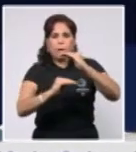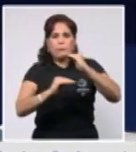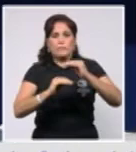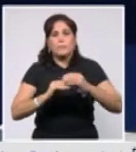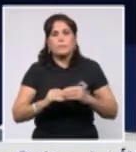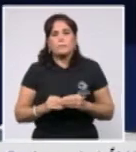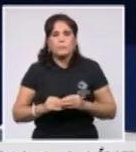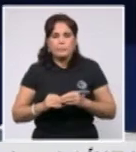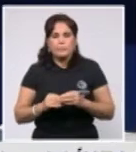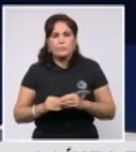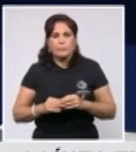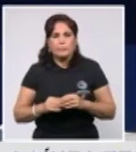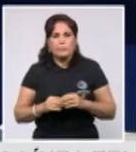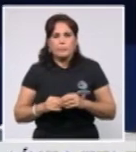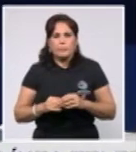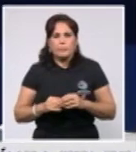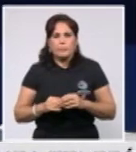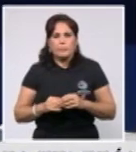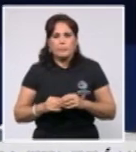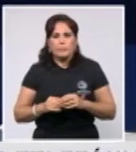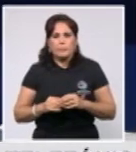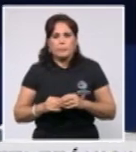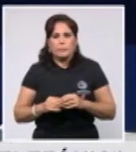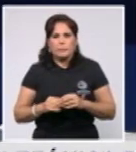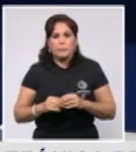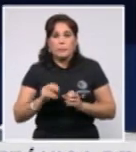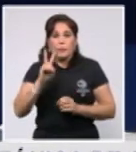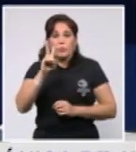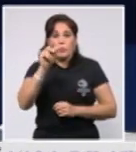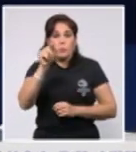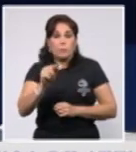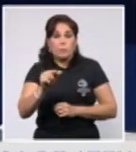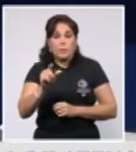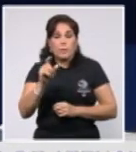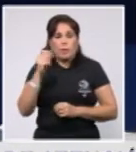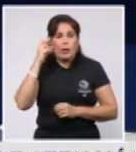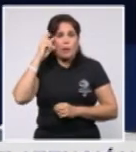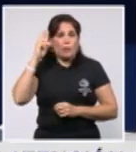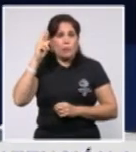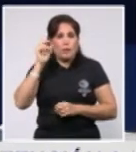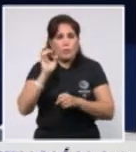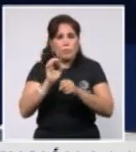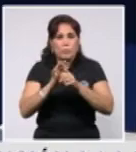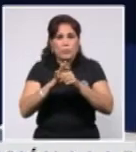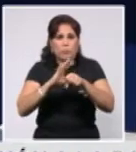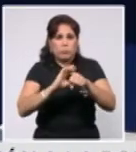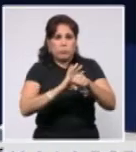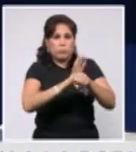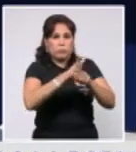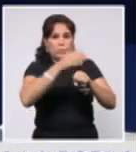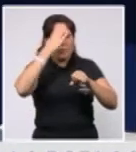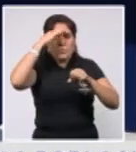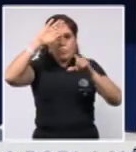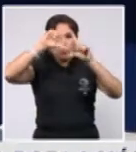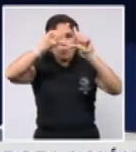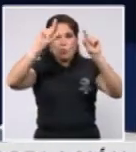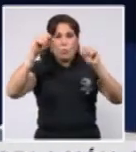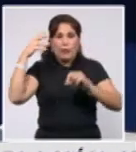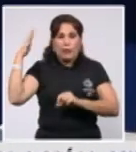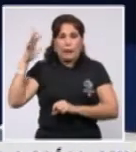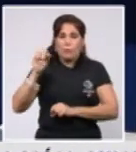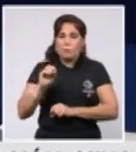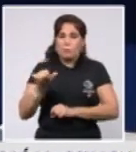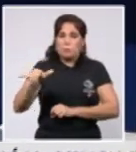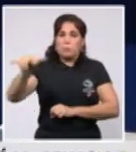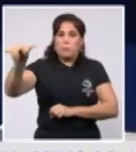confirmed cases diagnosed yesterday. One person was discharged from hospital in Pinar del Rio, 12